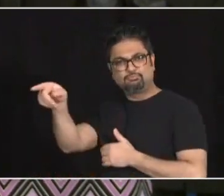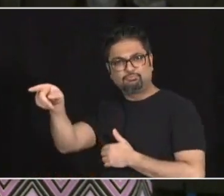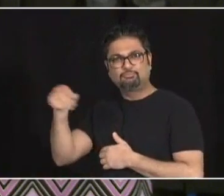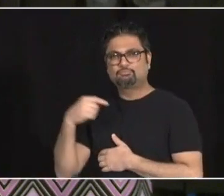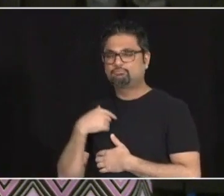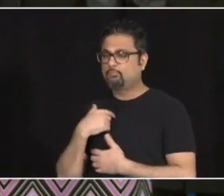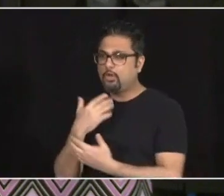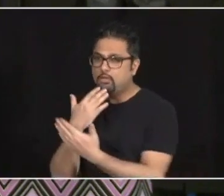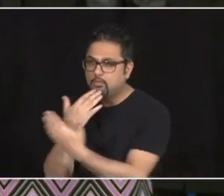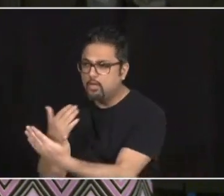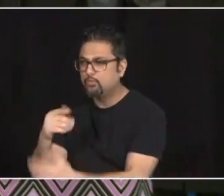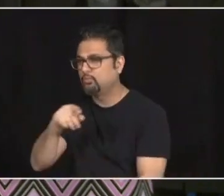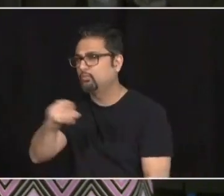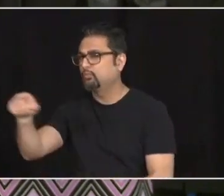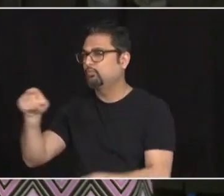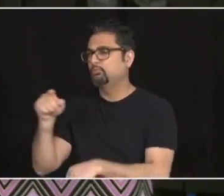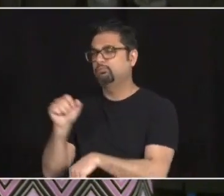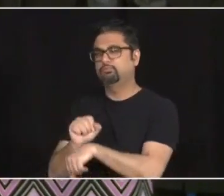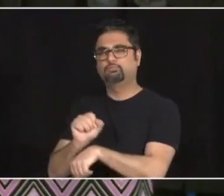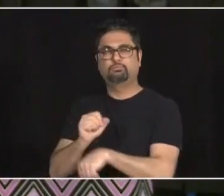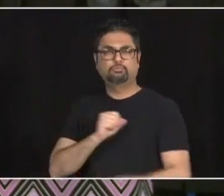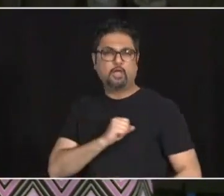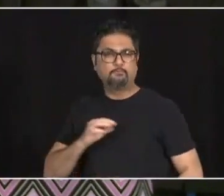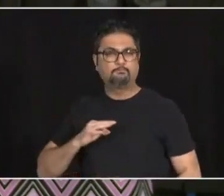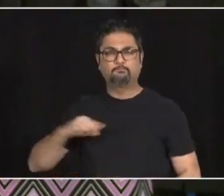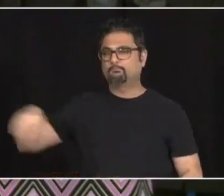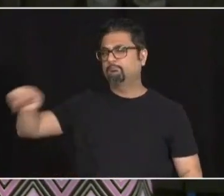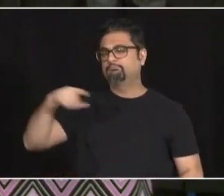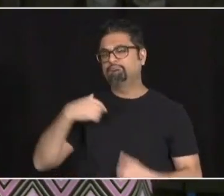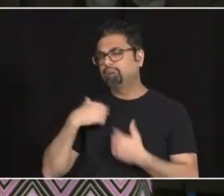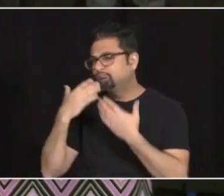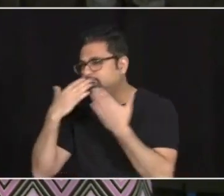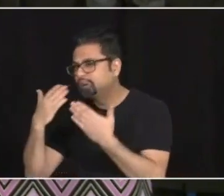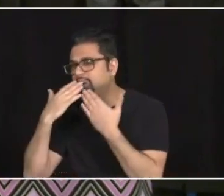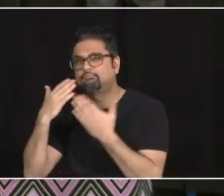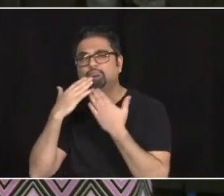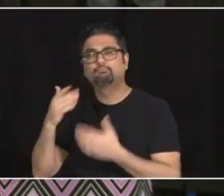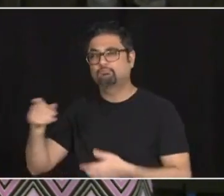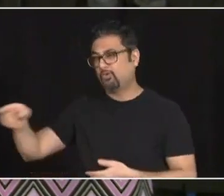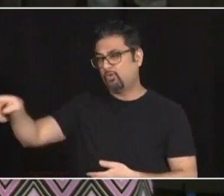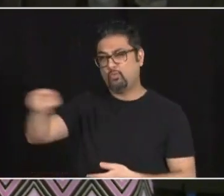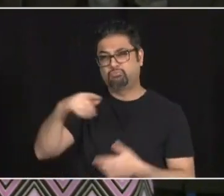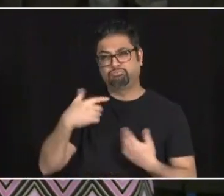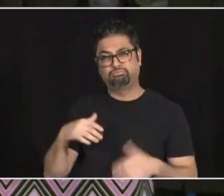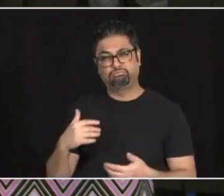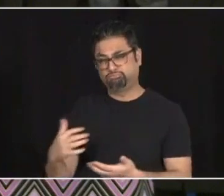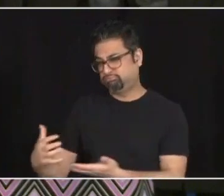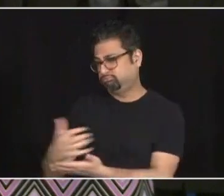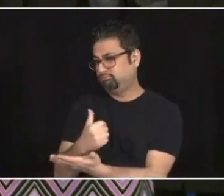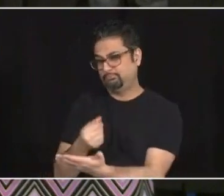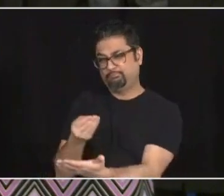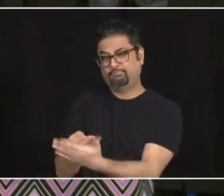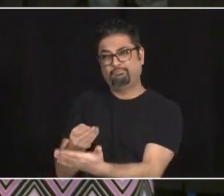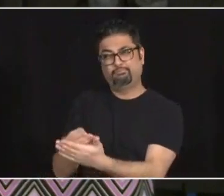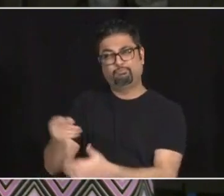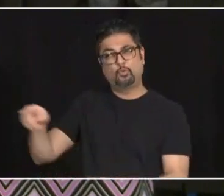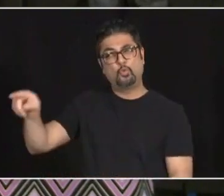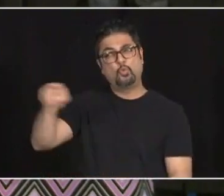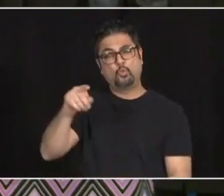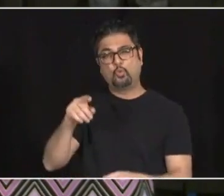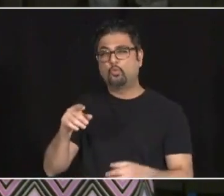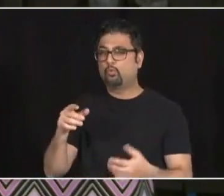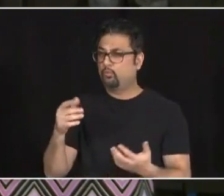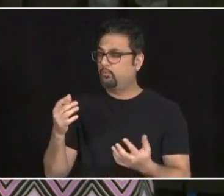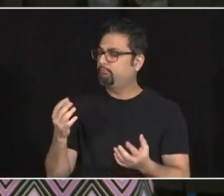working day in and day out. They deserve every single penny times 10 if we had the capacity, what they're making. And we just want to